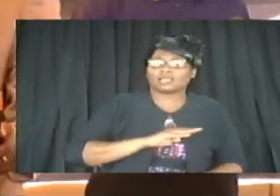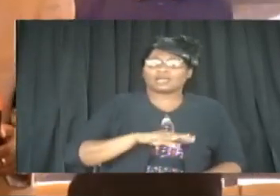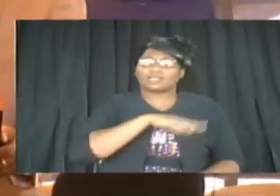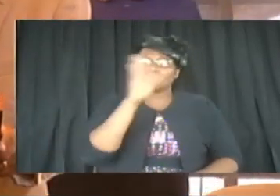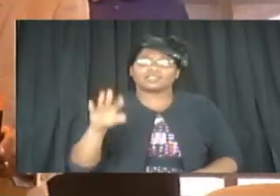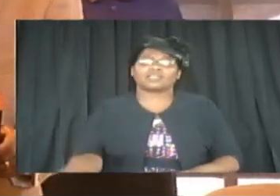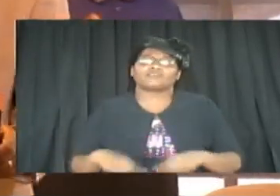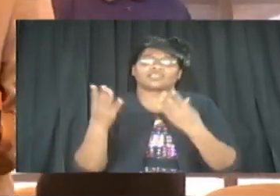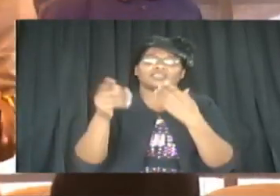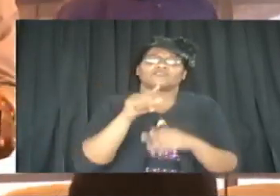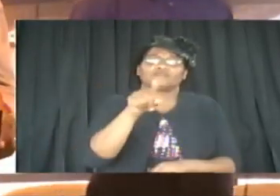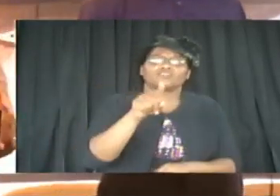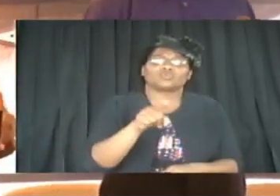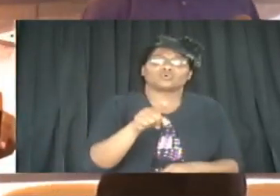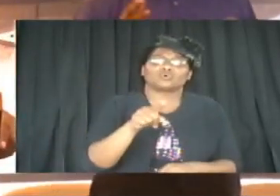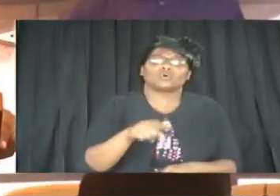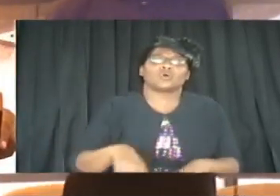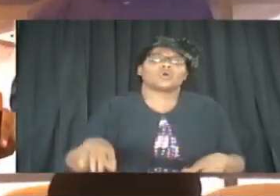Hallelujah, that you can be.